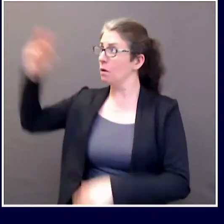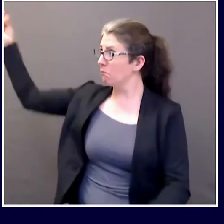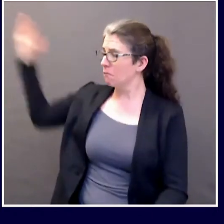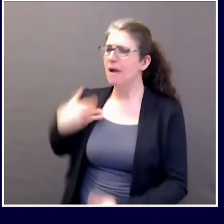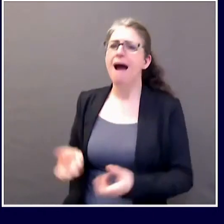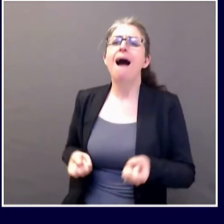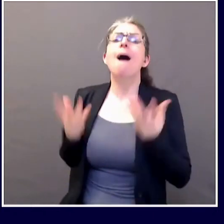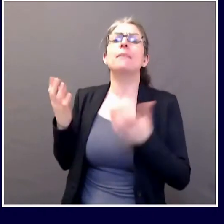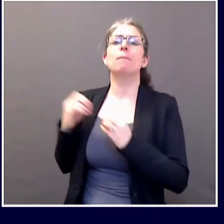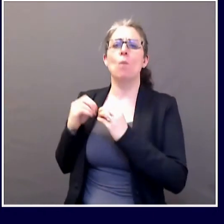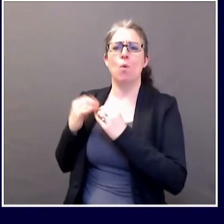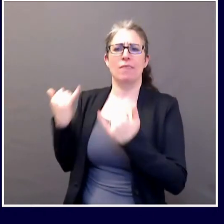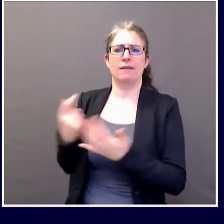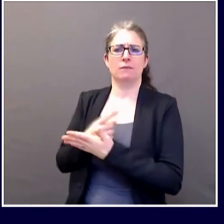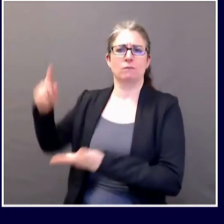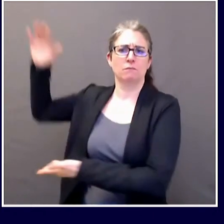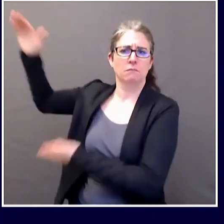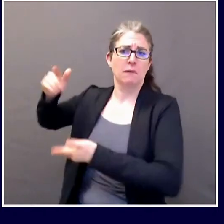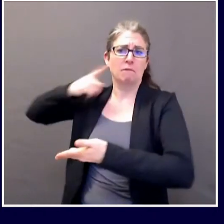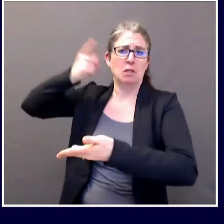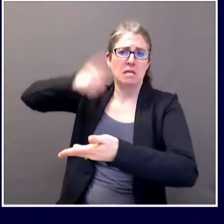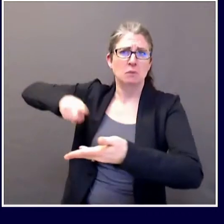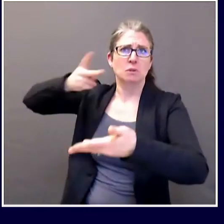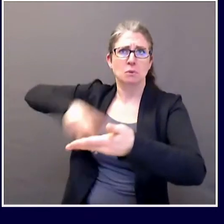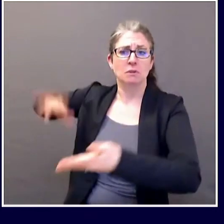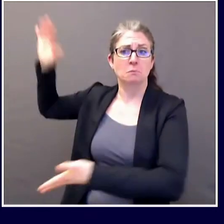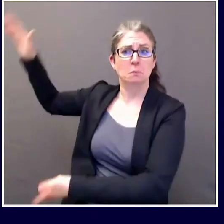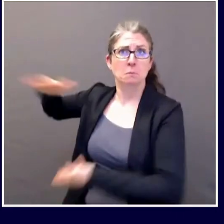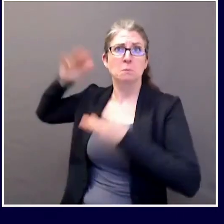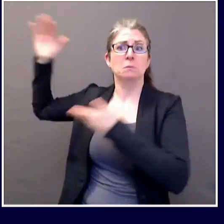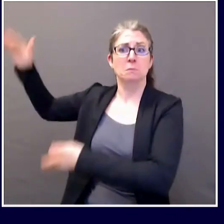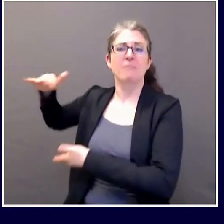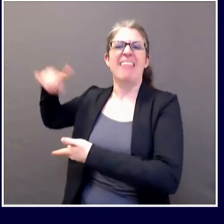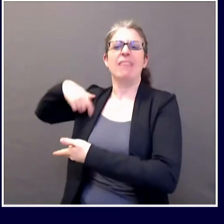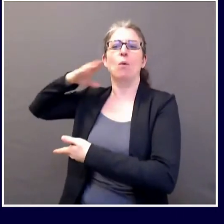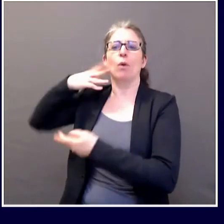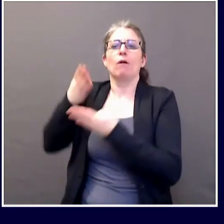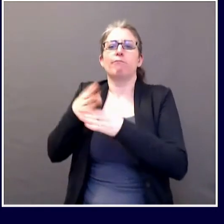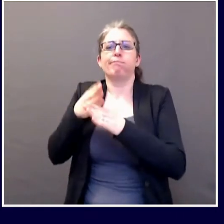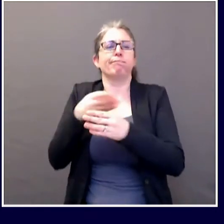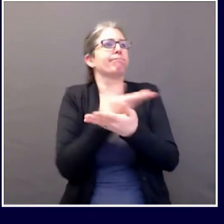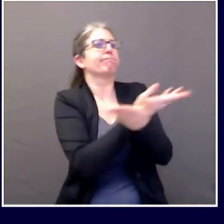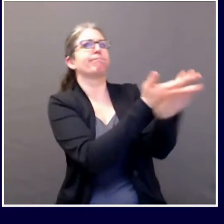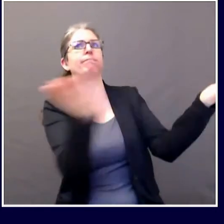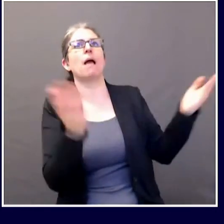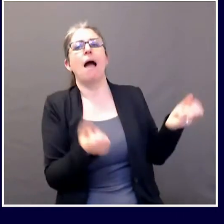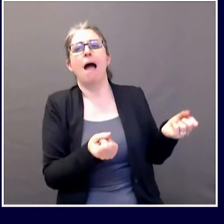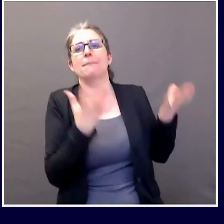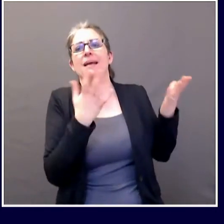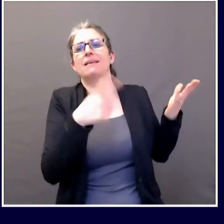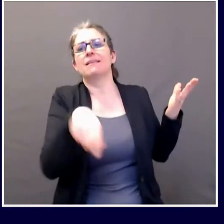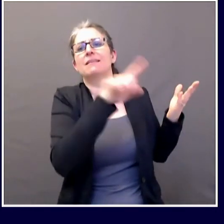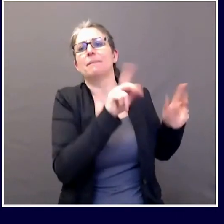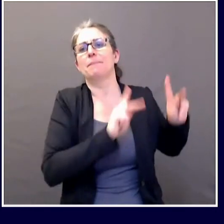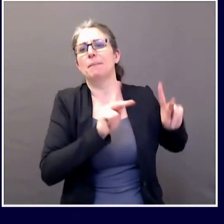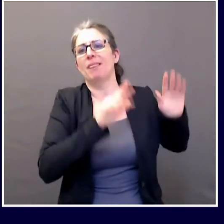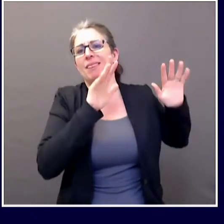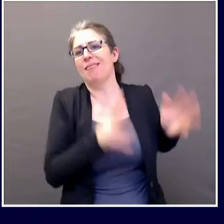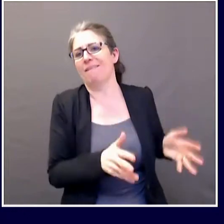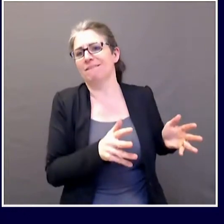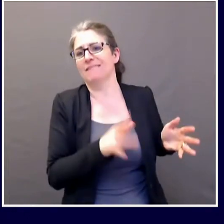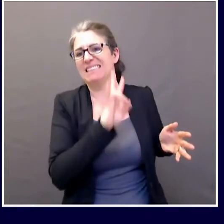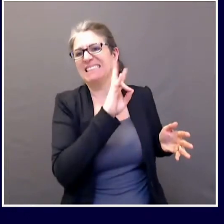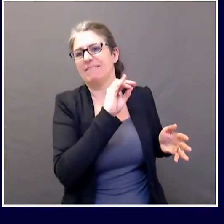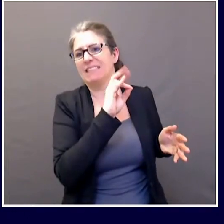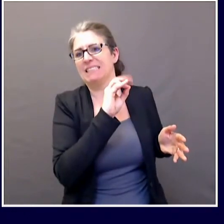variables. One, how many more folks do we have to go? And then the third that I think is really critical, which is how many open spots are there? If